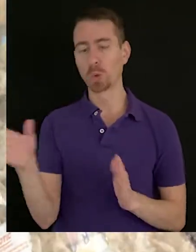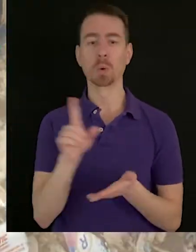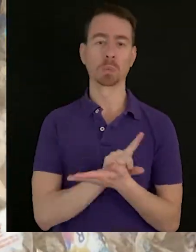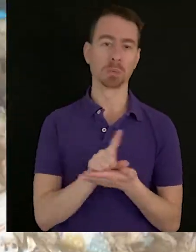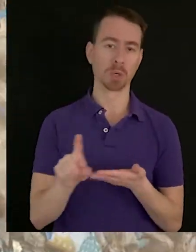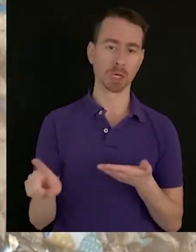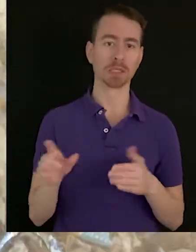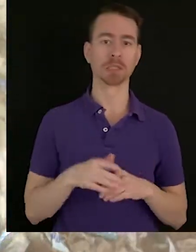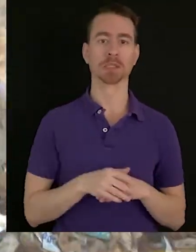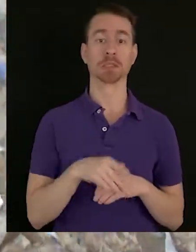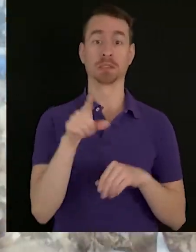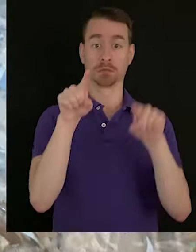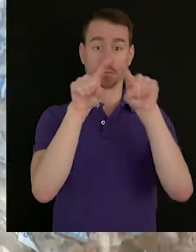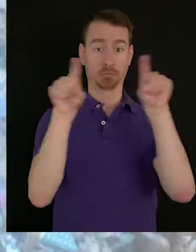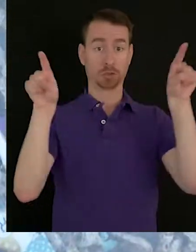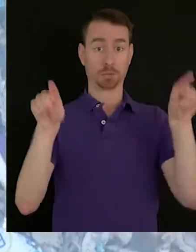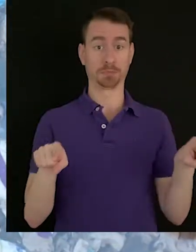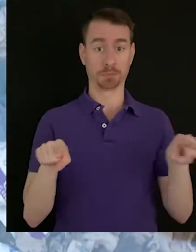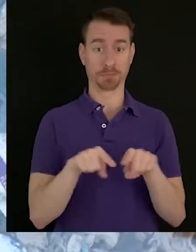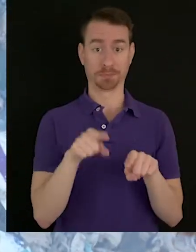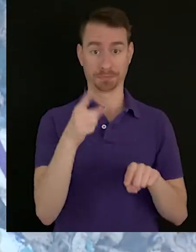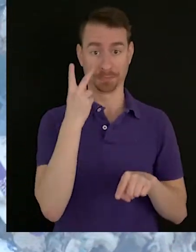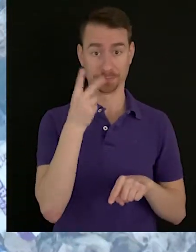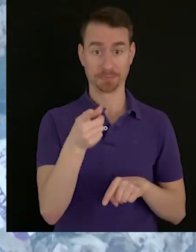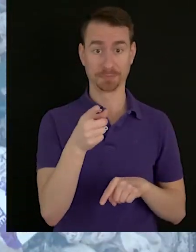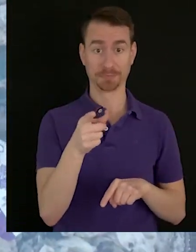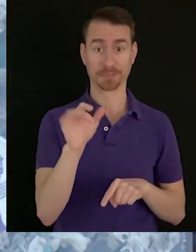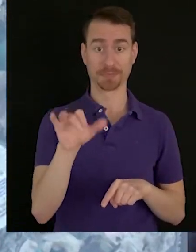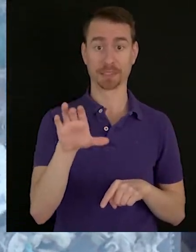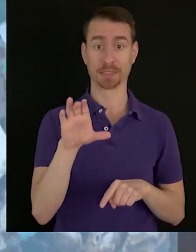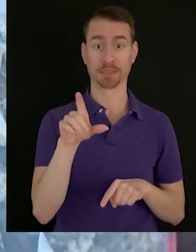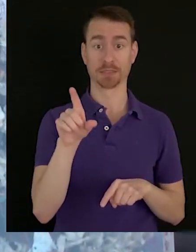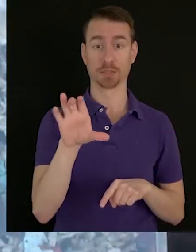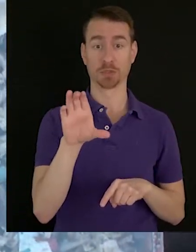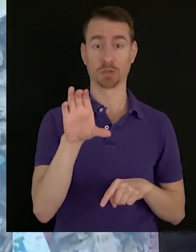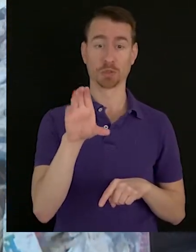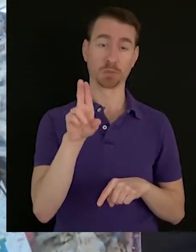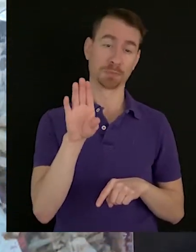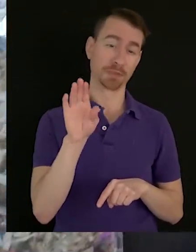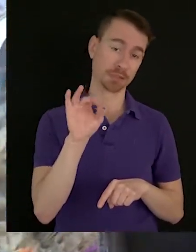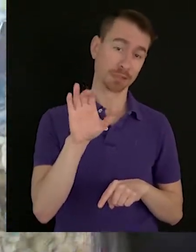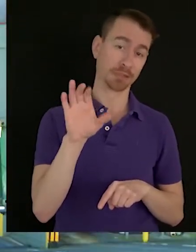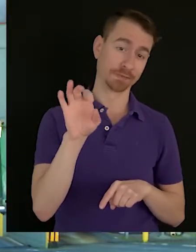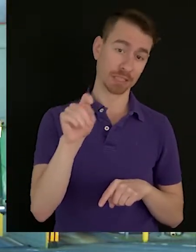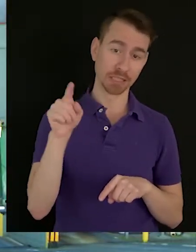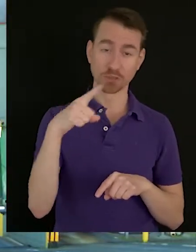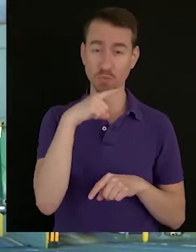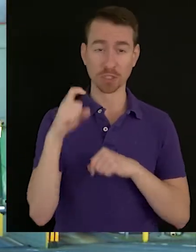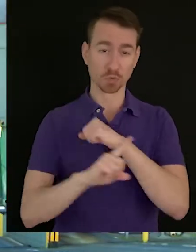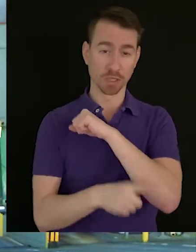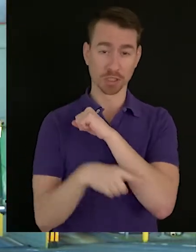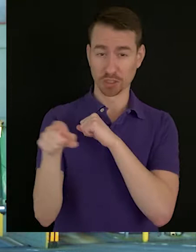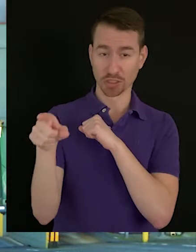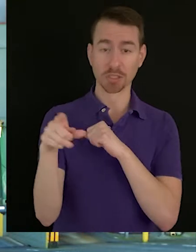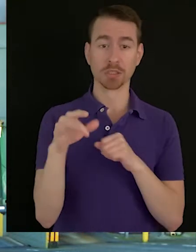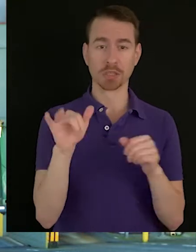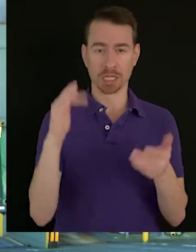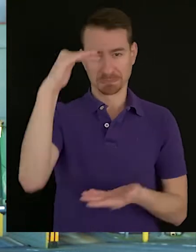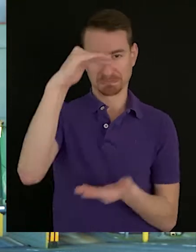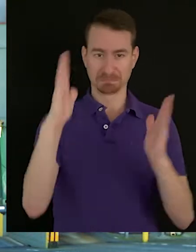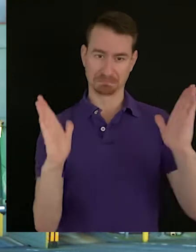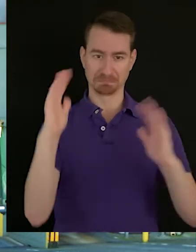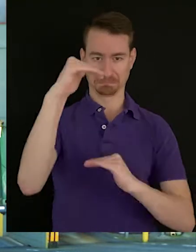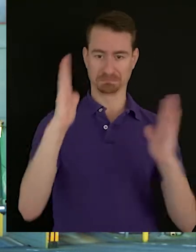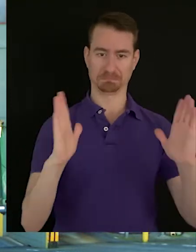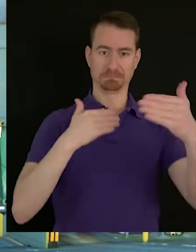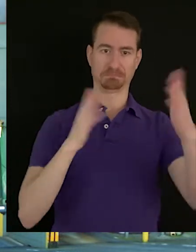container in the shape of a cube, and inside this container is 1 cubic foot of dried wastewater trash, which is similar to the size of